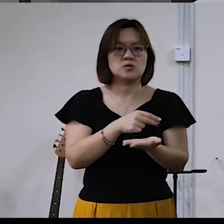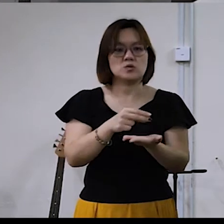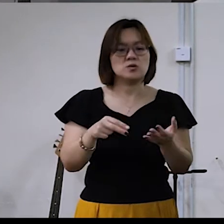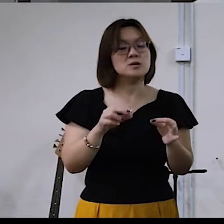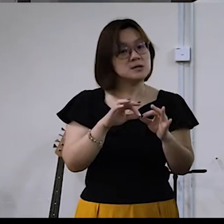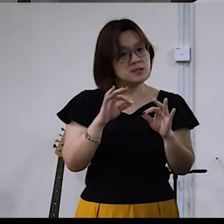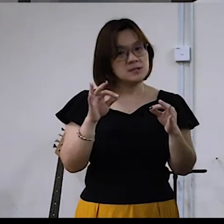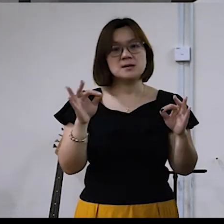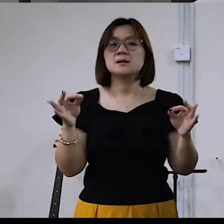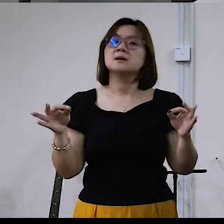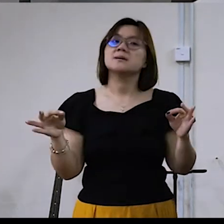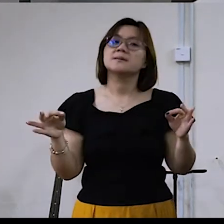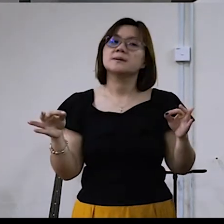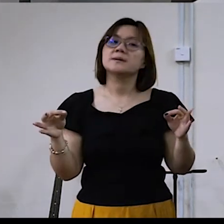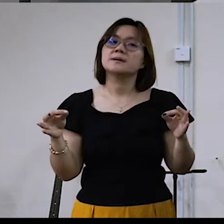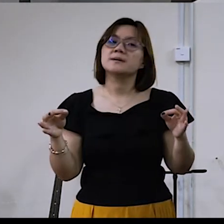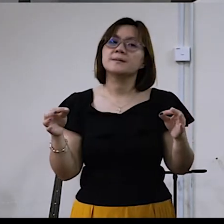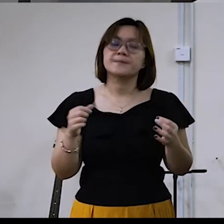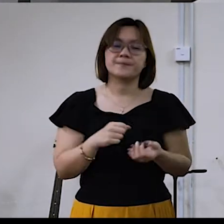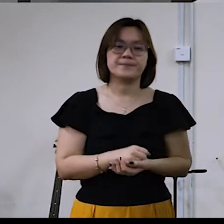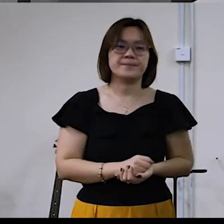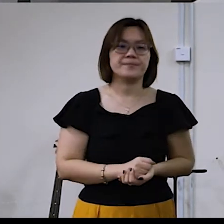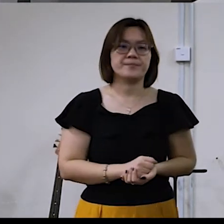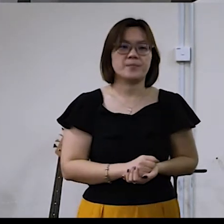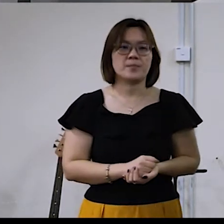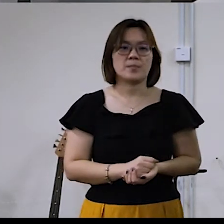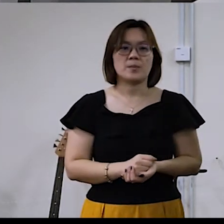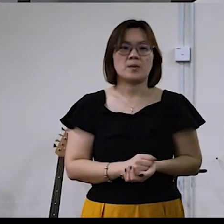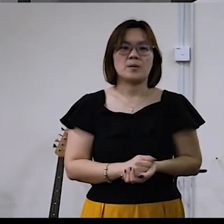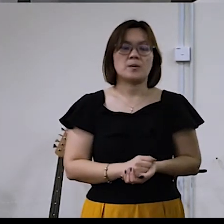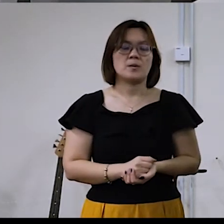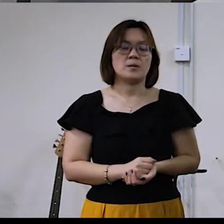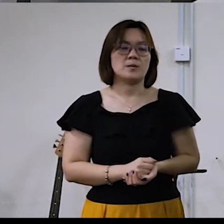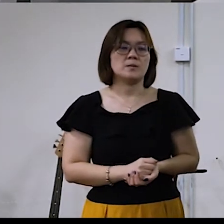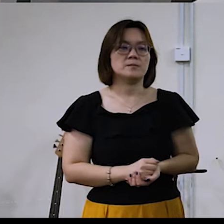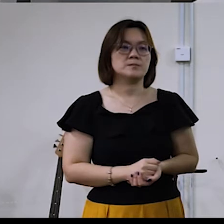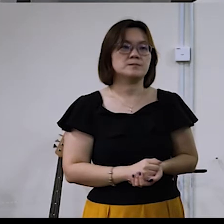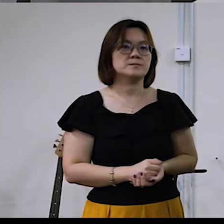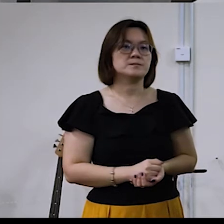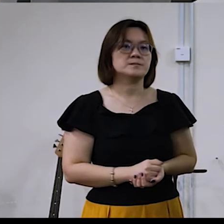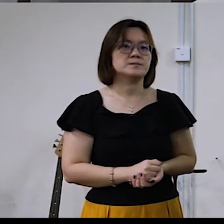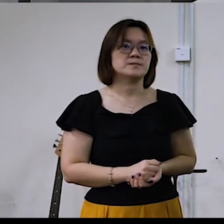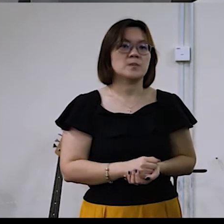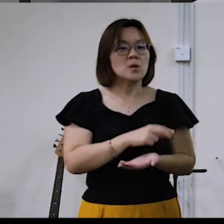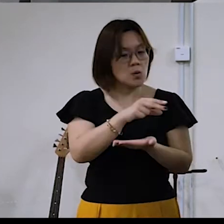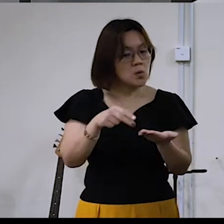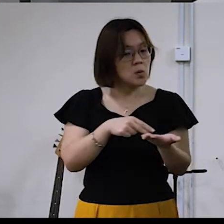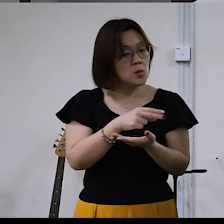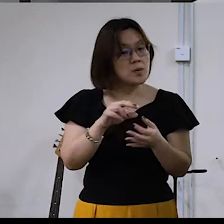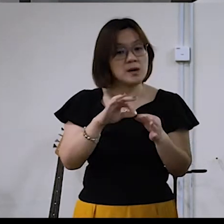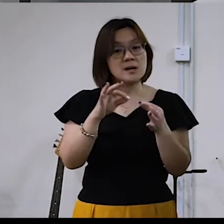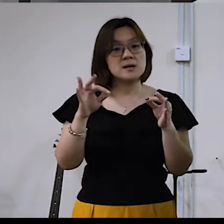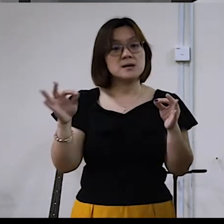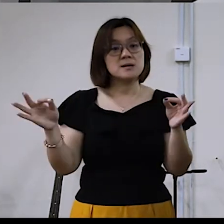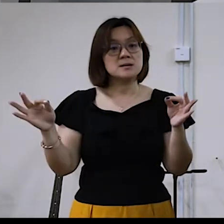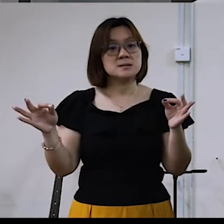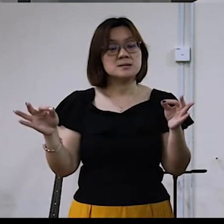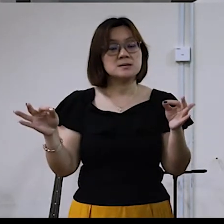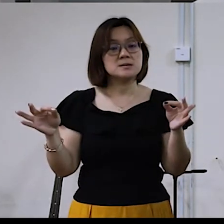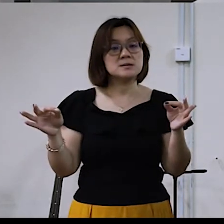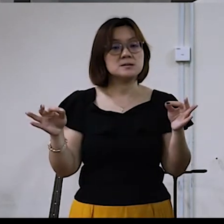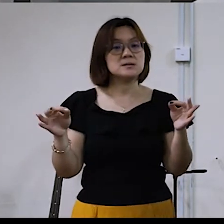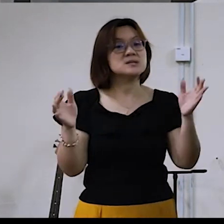So Jesus comes to us in his spirit. The Holy Spirit is Jesus' spirit. The Holy Spirit is the